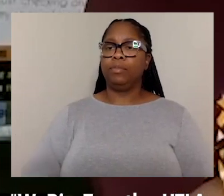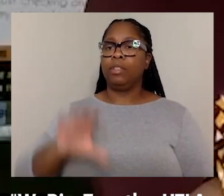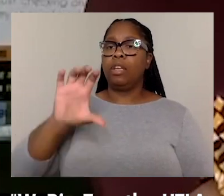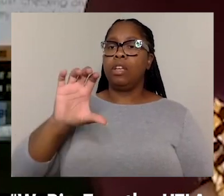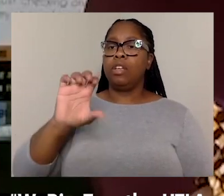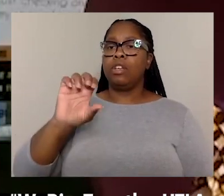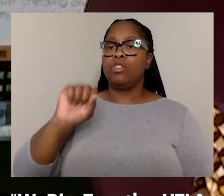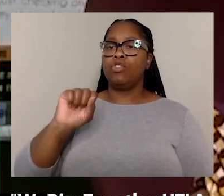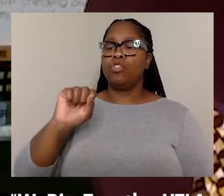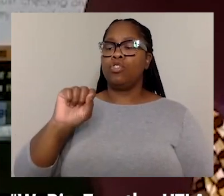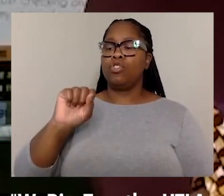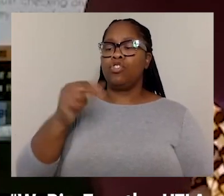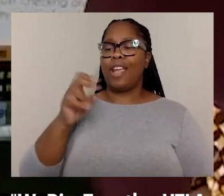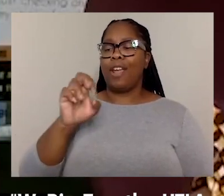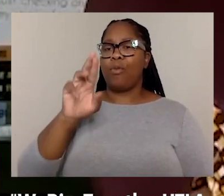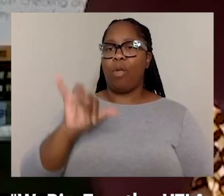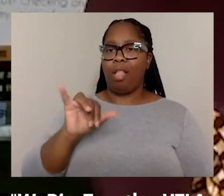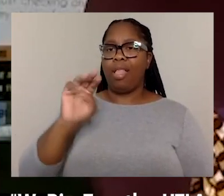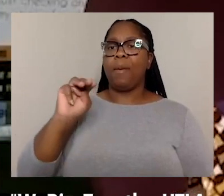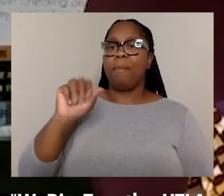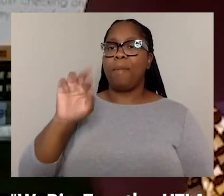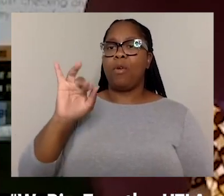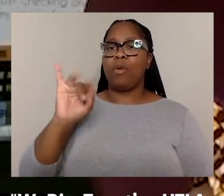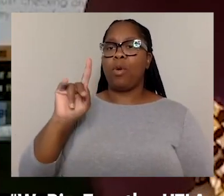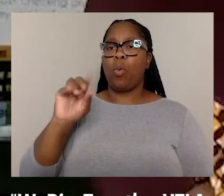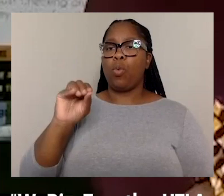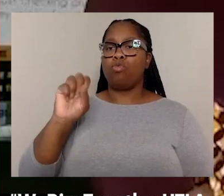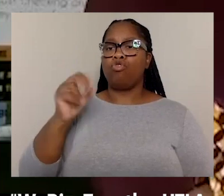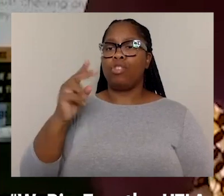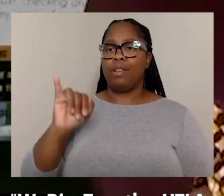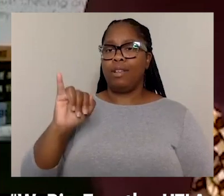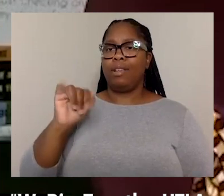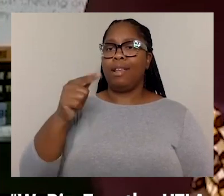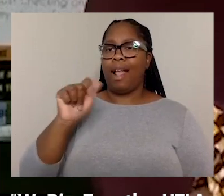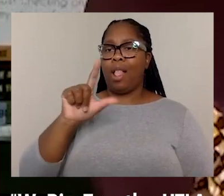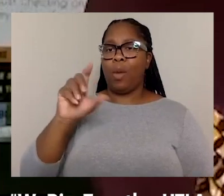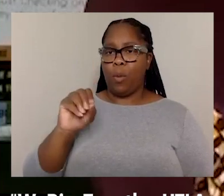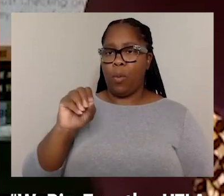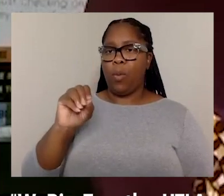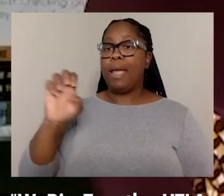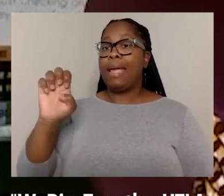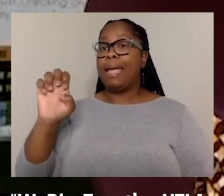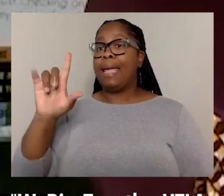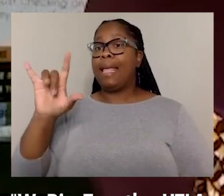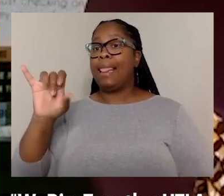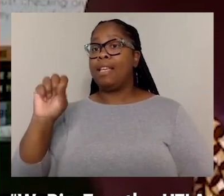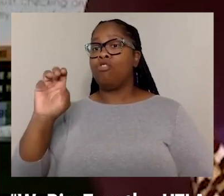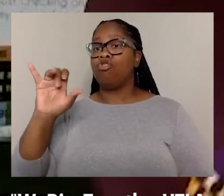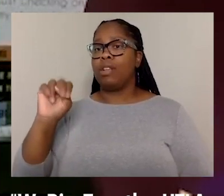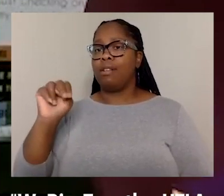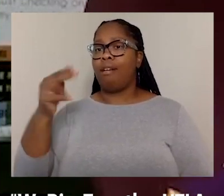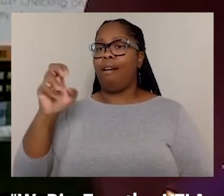Cheryl Murakoshi Gallo, Elysian Heights Elementary School.